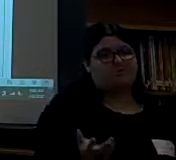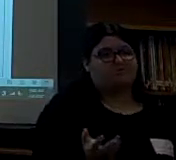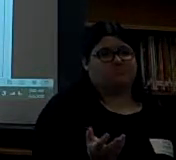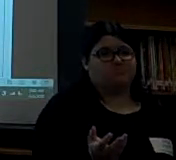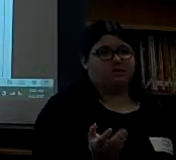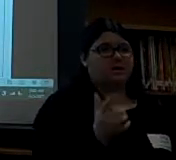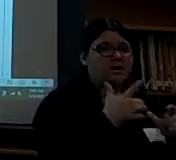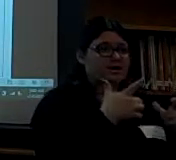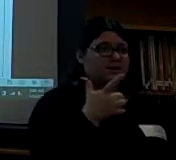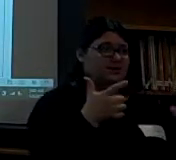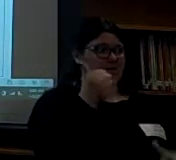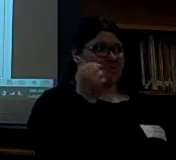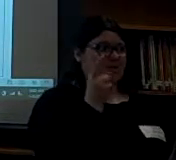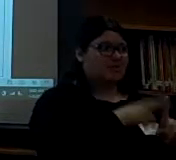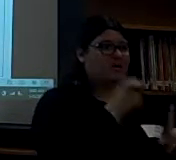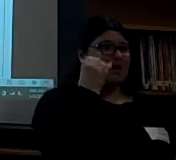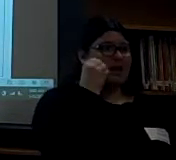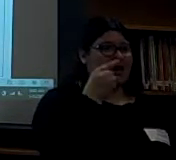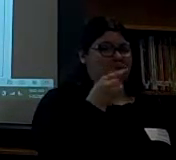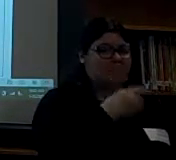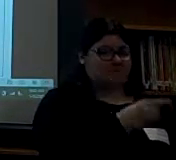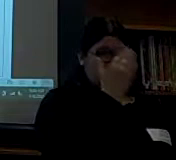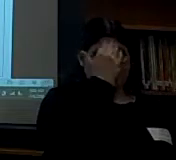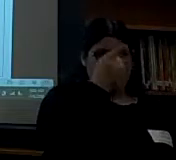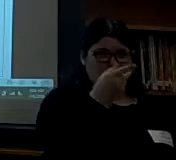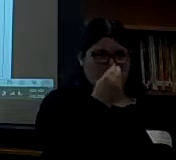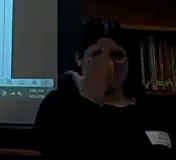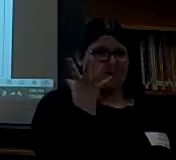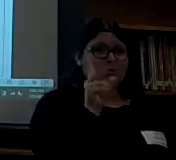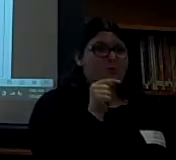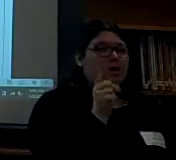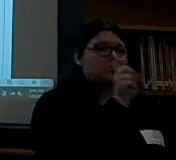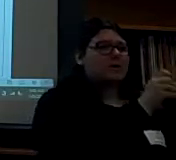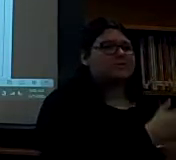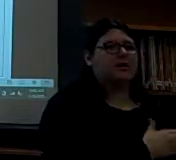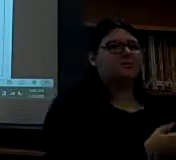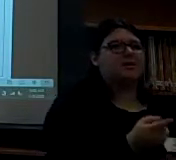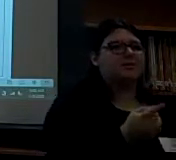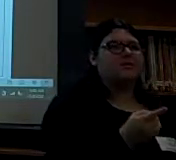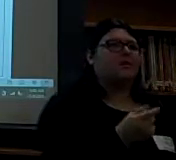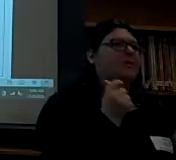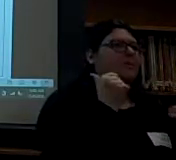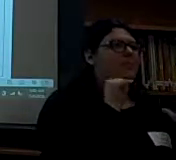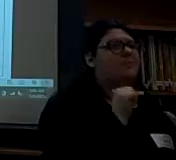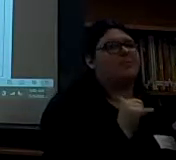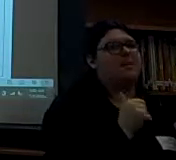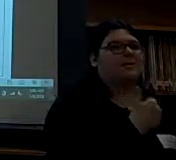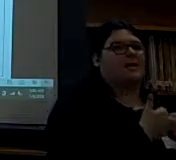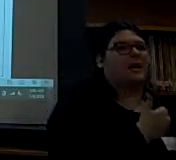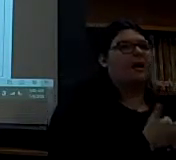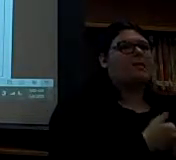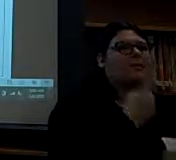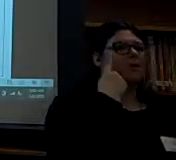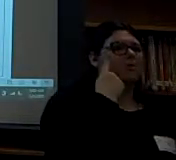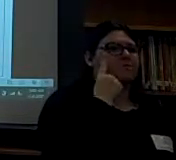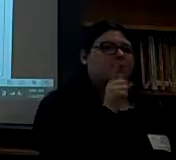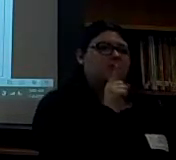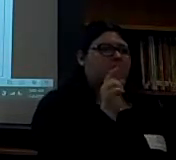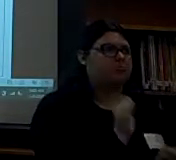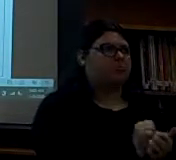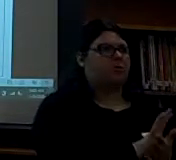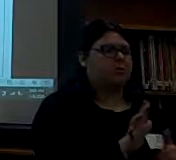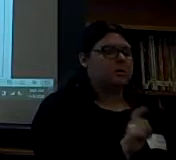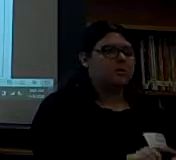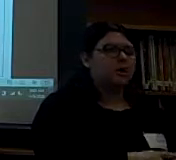think it's a bigger deposit if they know you don't care and you ask them anyway. If they're playing Minecraft or some video game and you think it's the biggest waste of